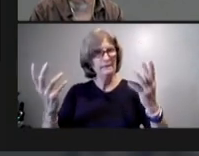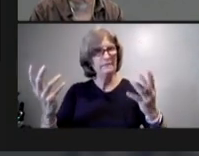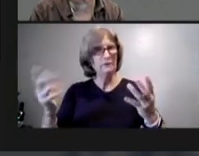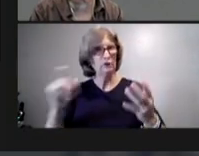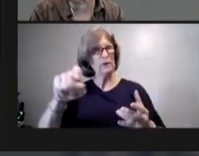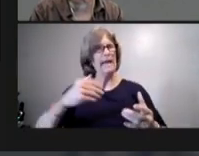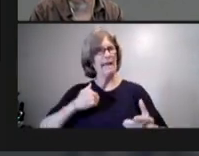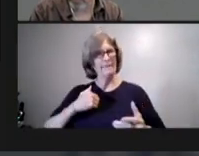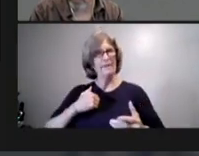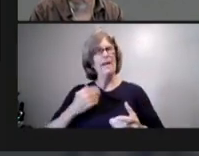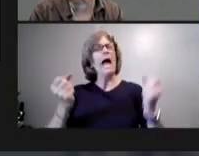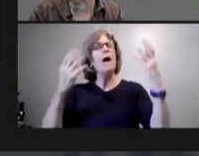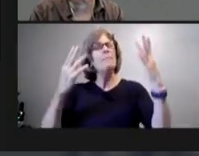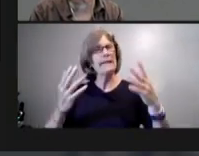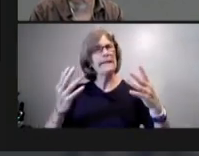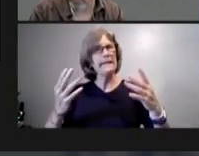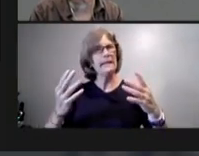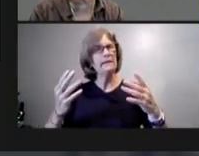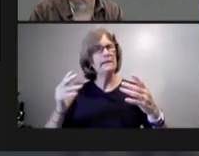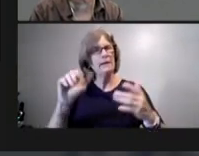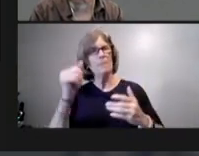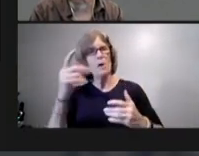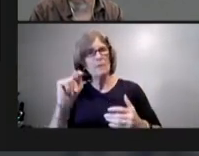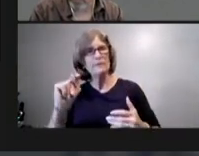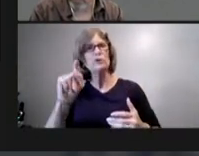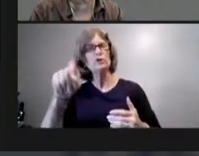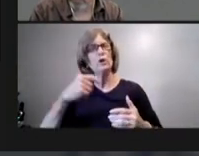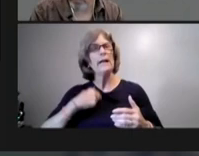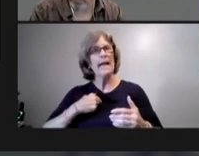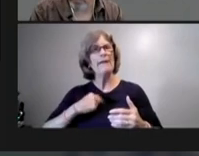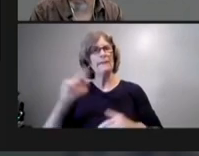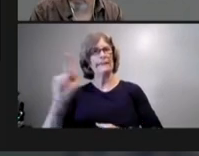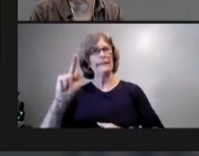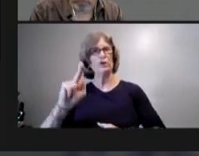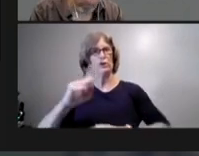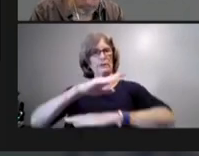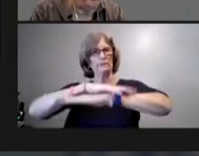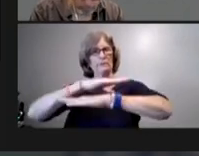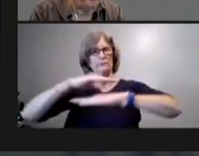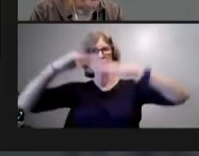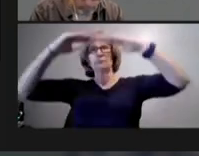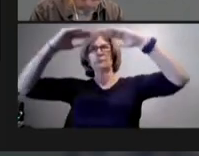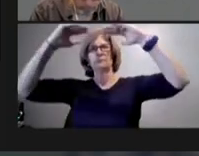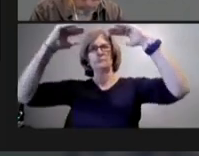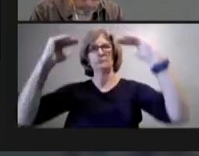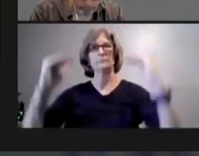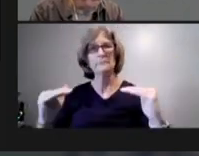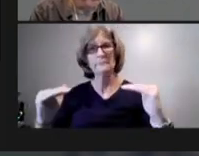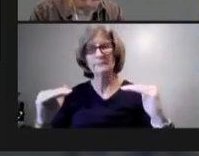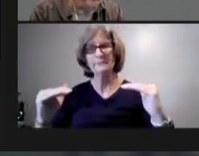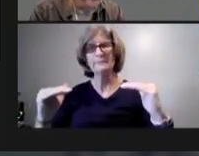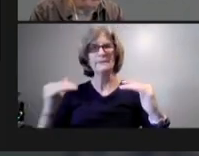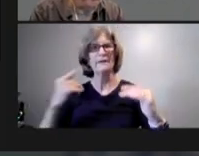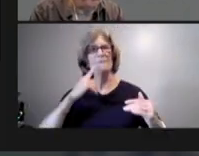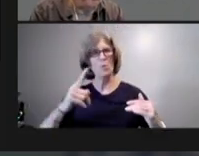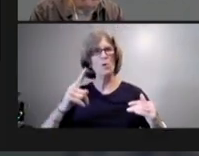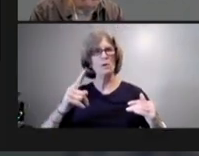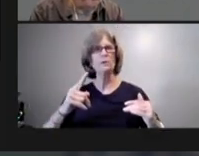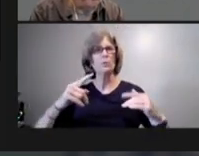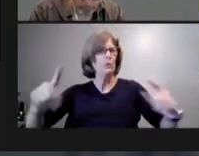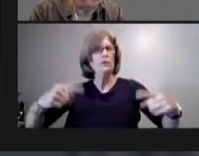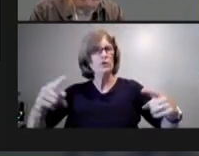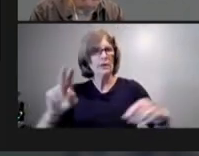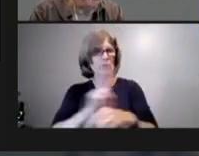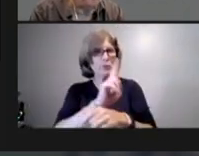countertops be explicitly for wheelchair users? So I'll turn it over. Any thoughts